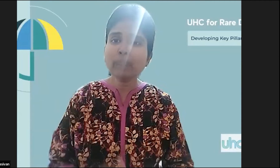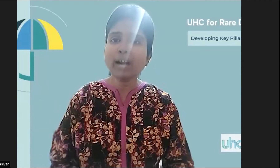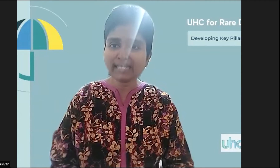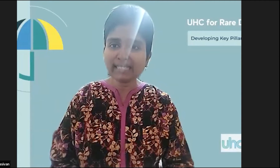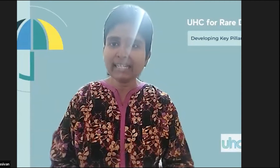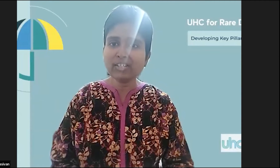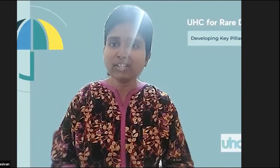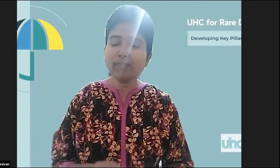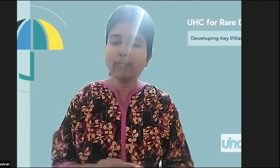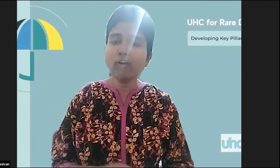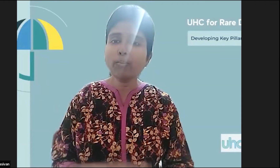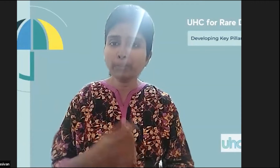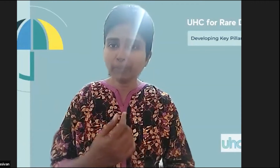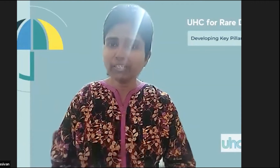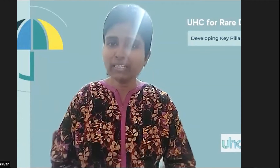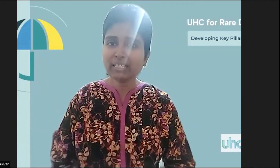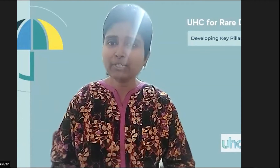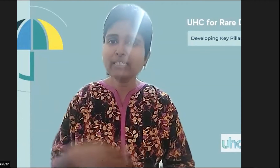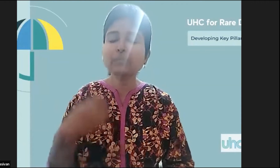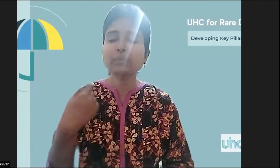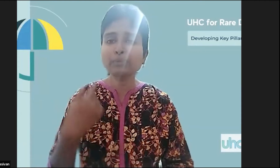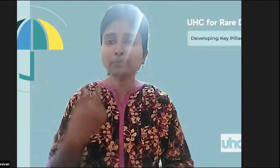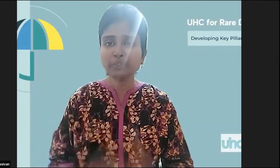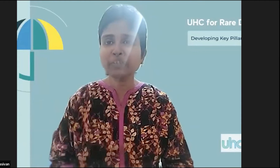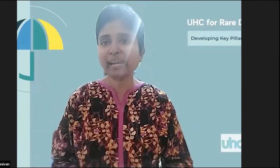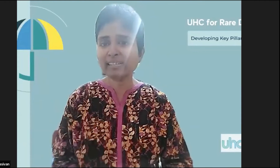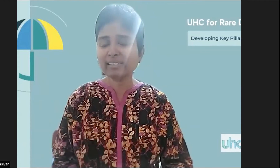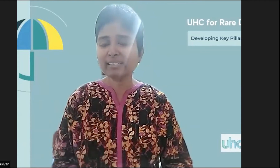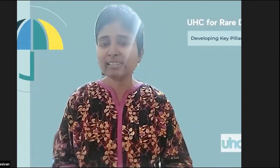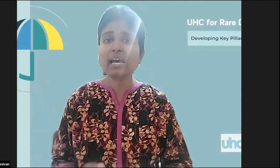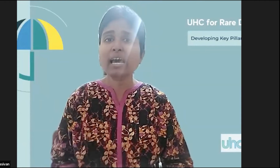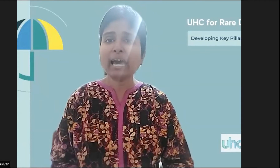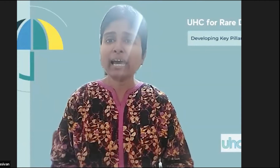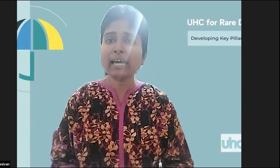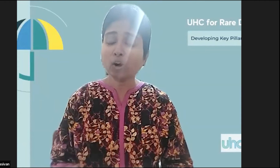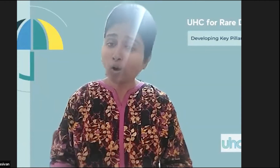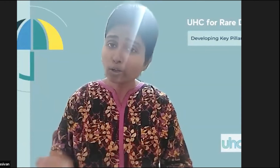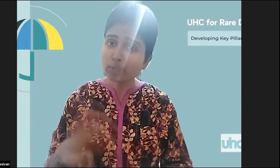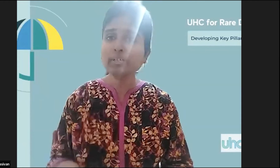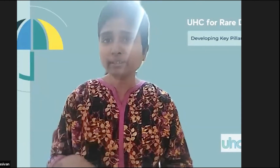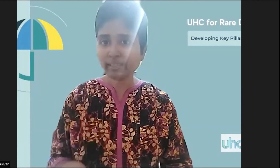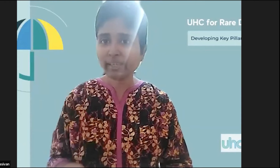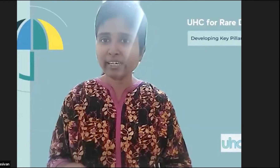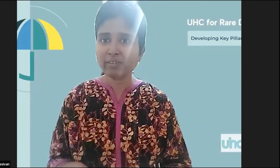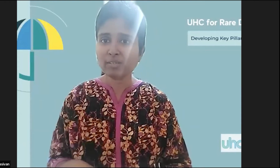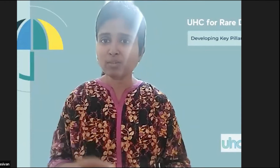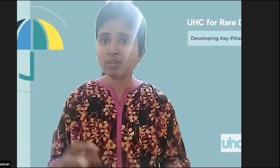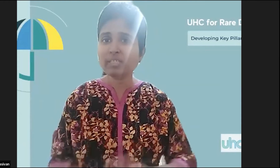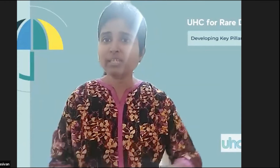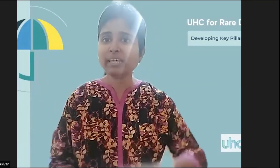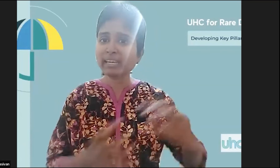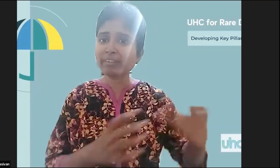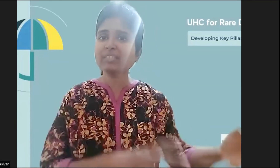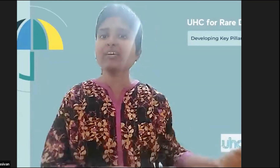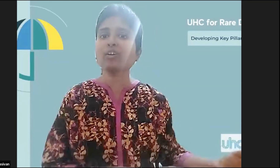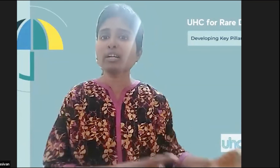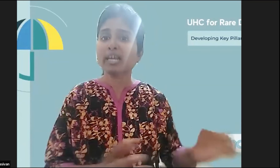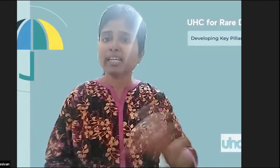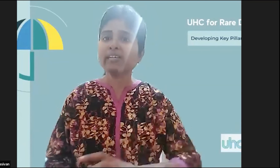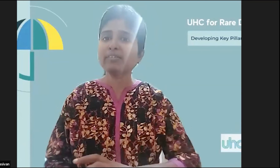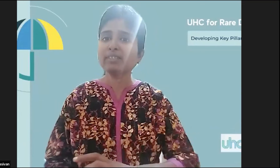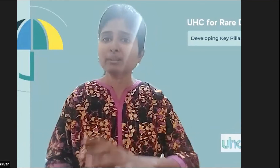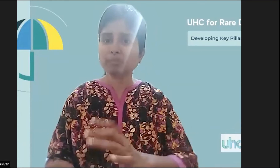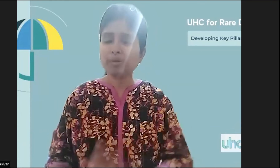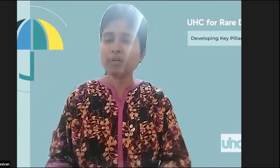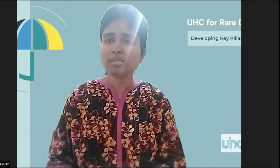doorstep vaccination for people with disabilities, people with rare diseases, and also their caregivers, because the caregivers cannot